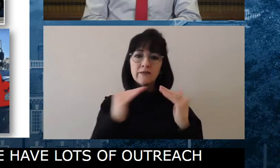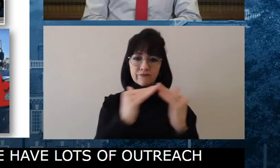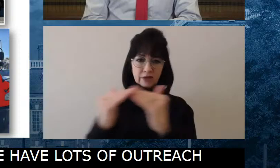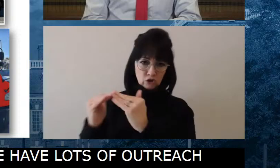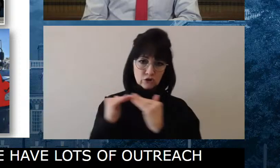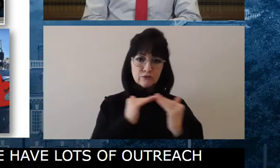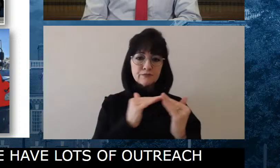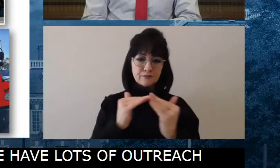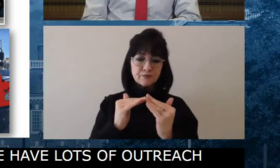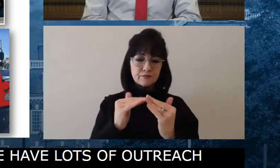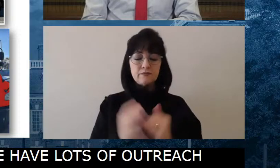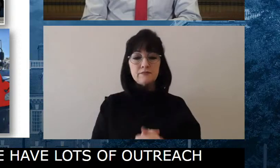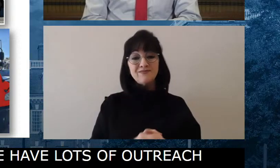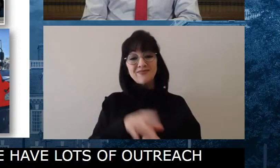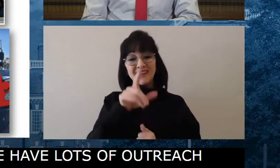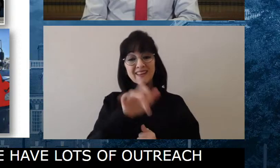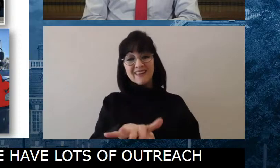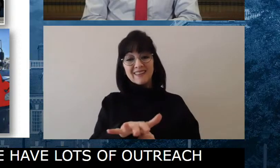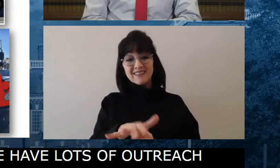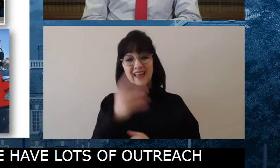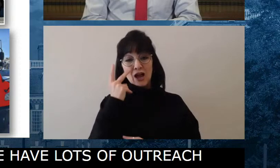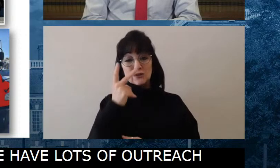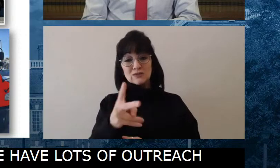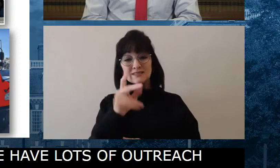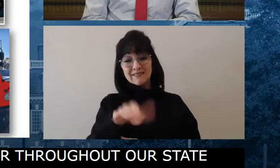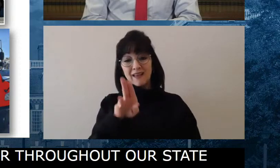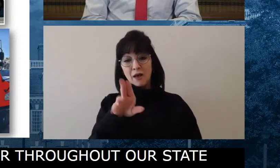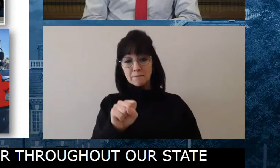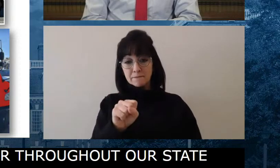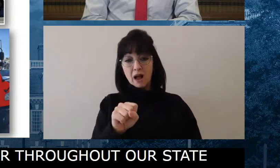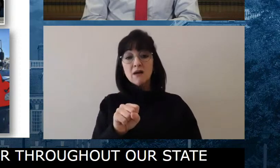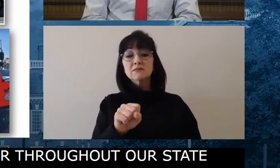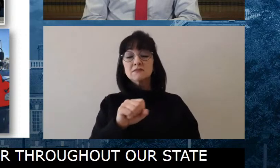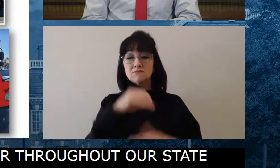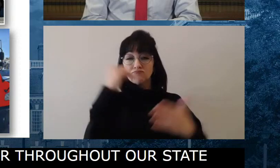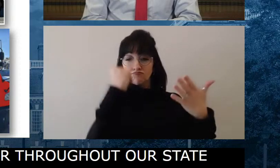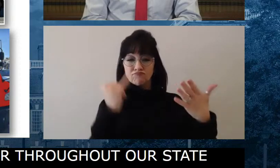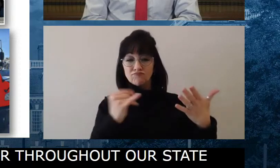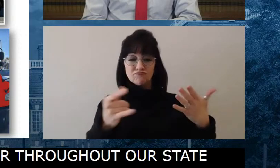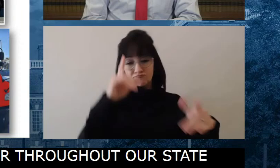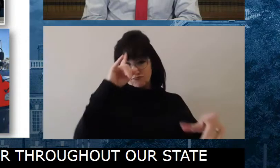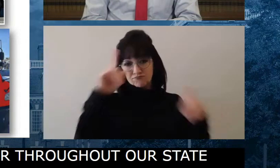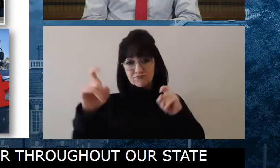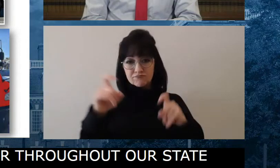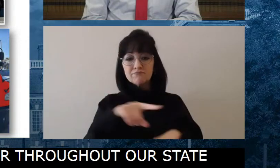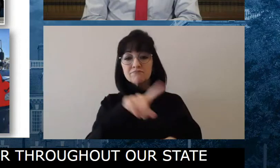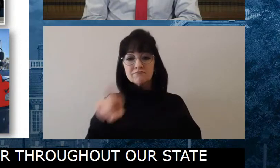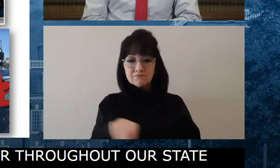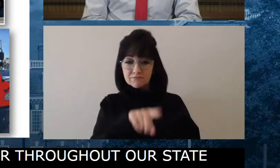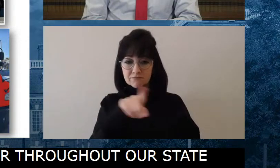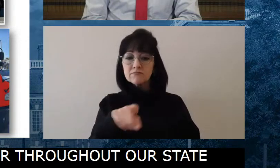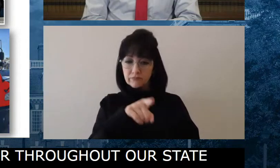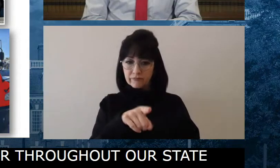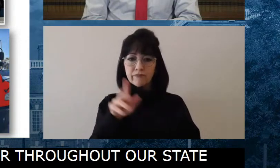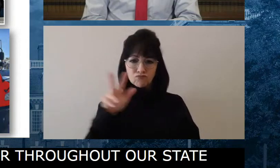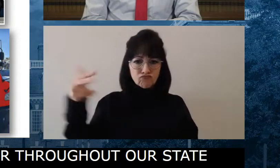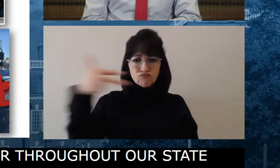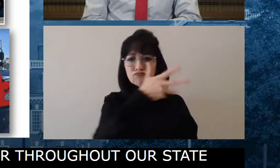partnership with CarePort MD, taking vaccines into the community and hopefully providing